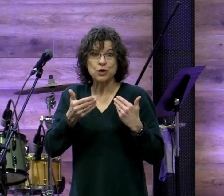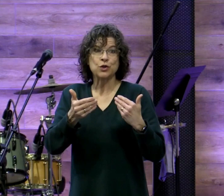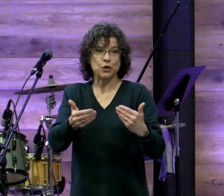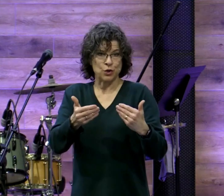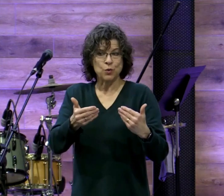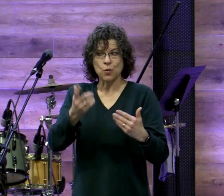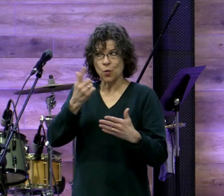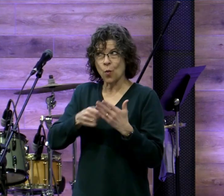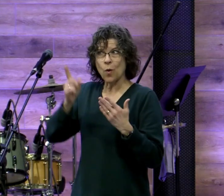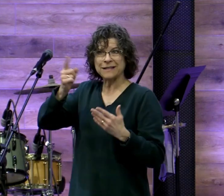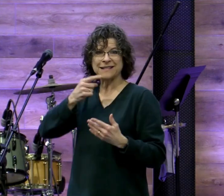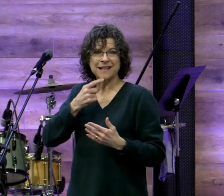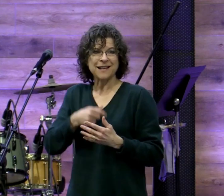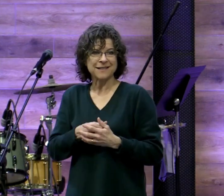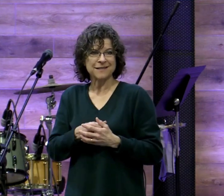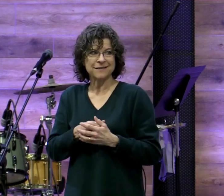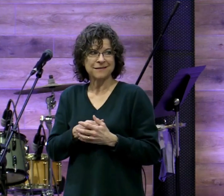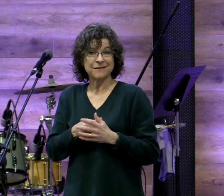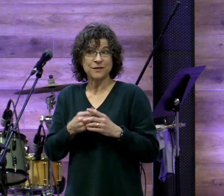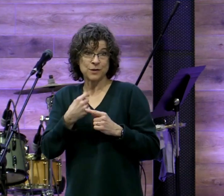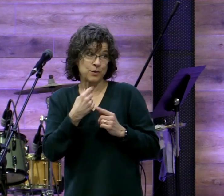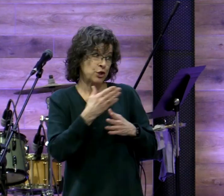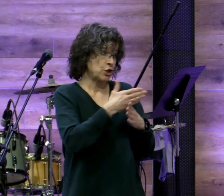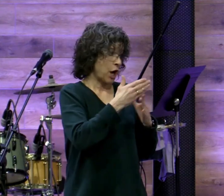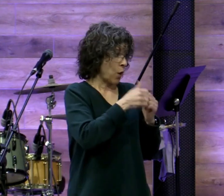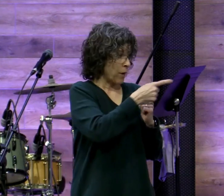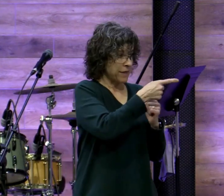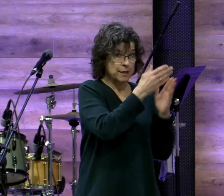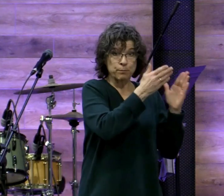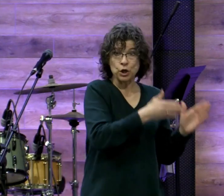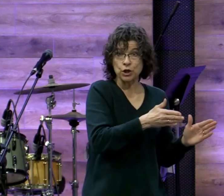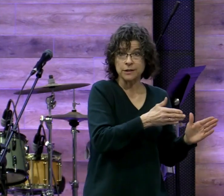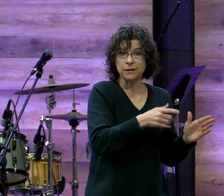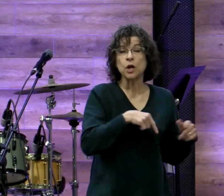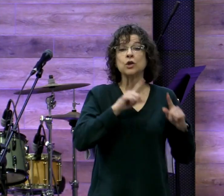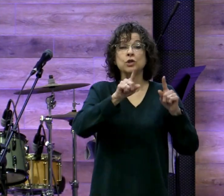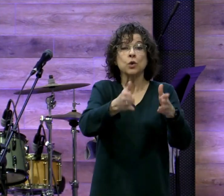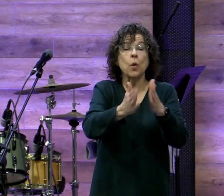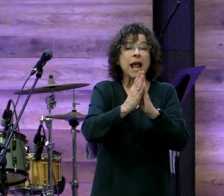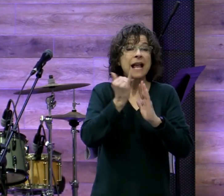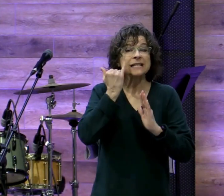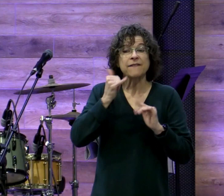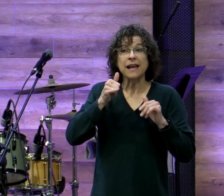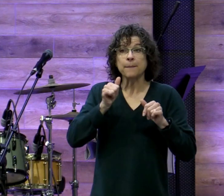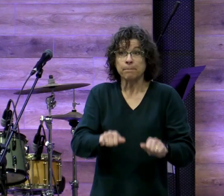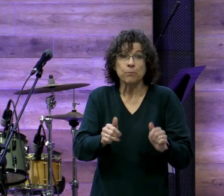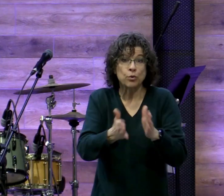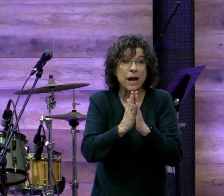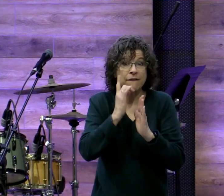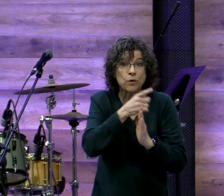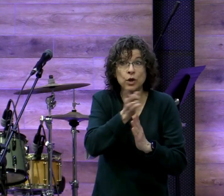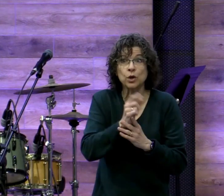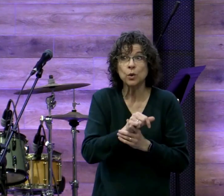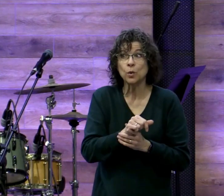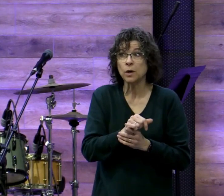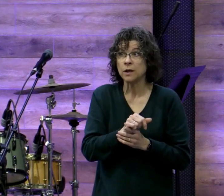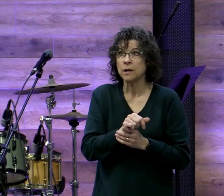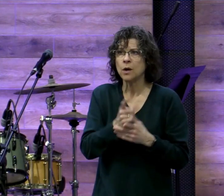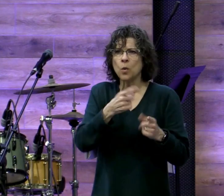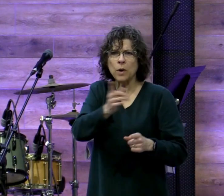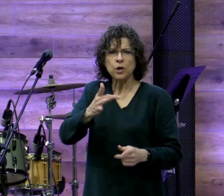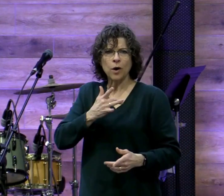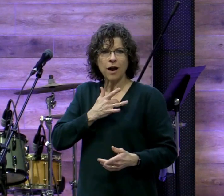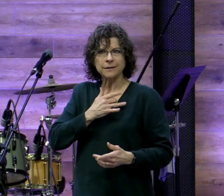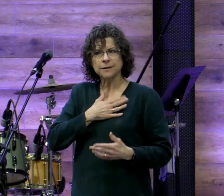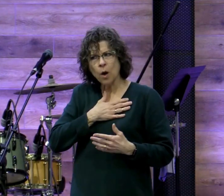that person and share with them. To go and ask if you could pray for them when God prompts you to do so. Do you go? Or